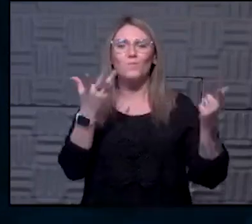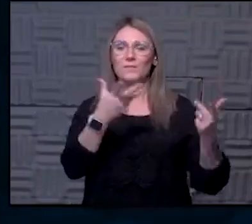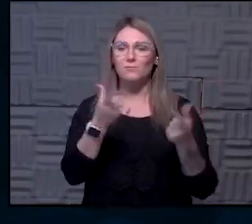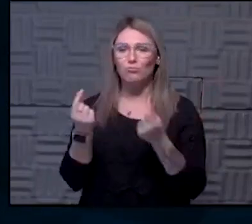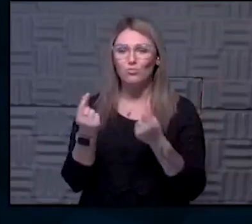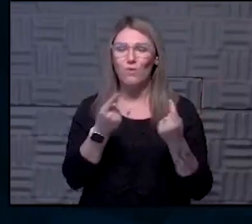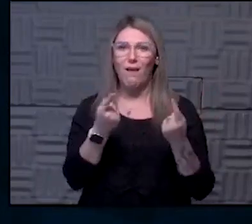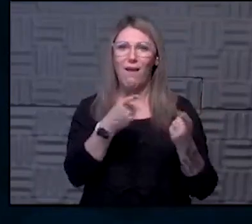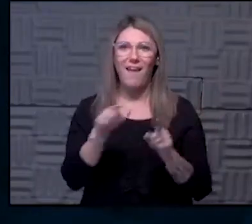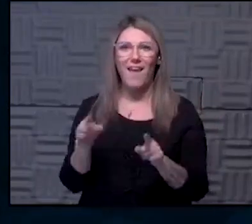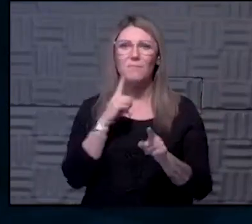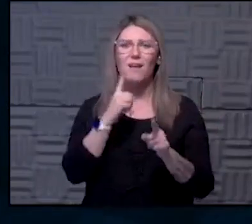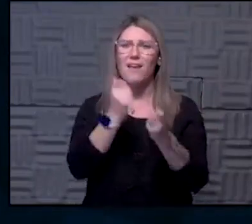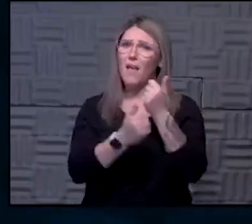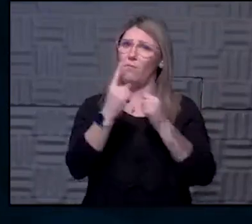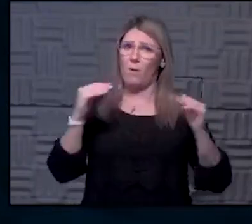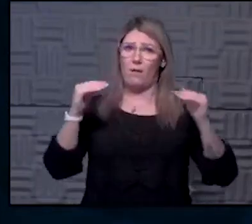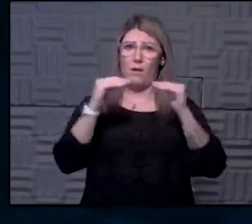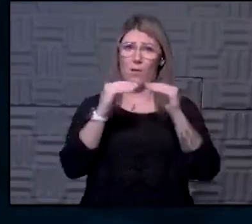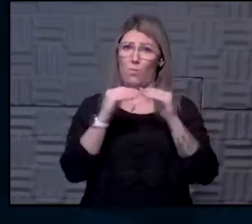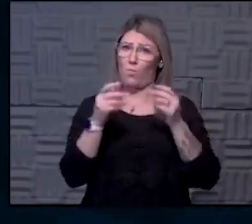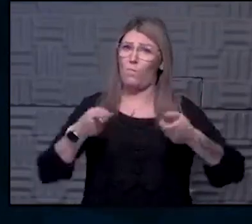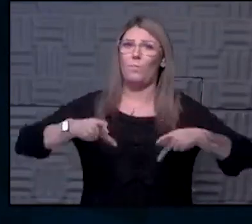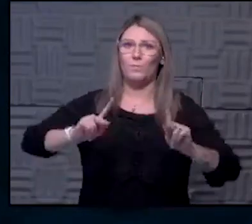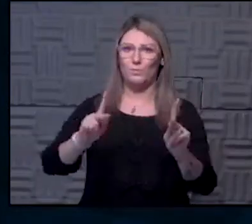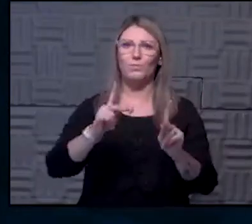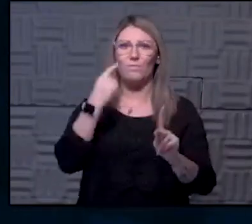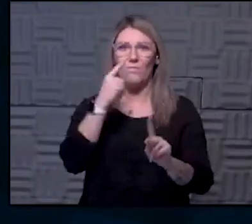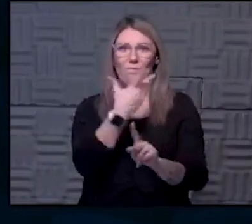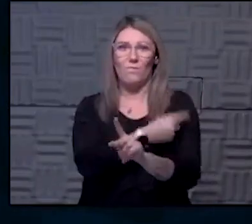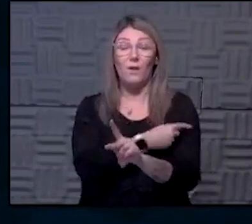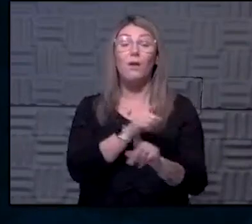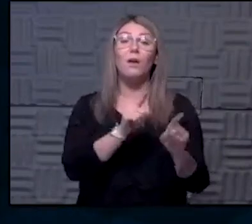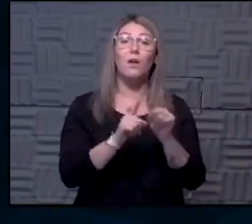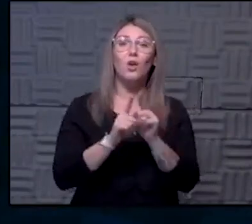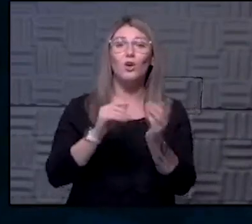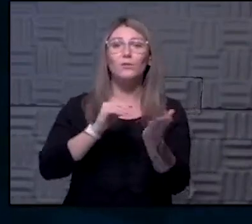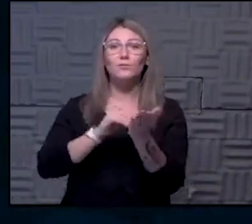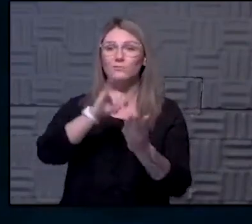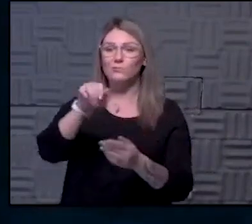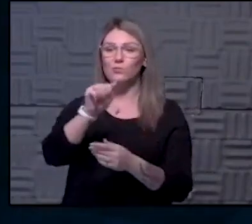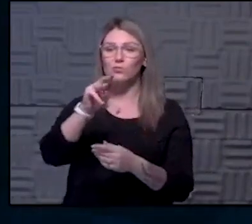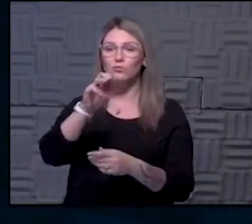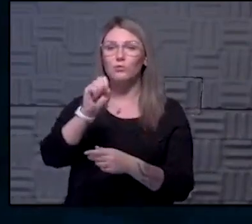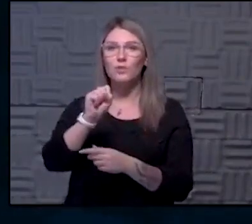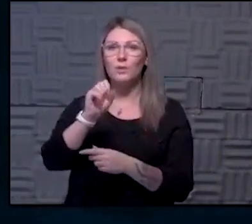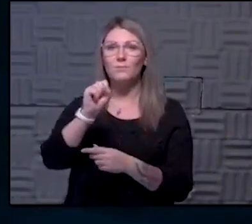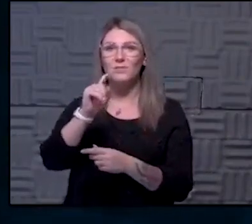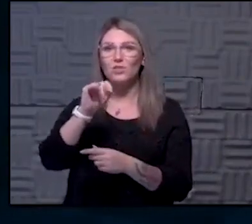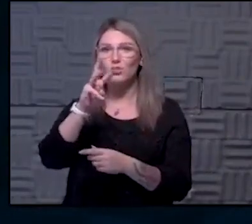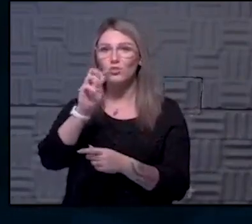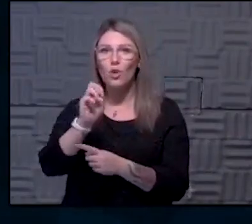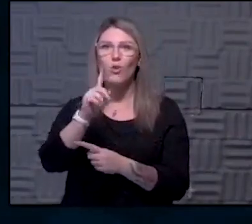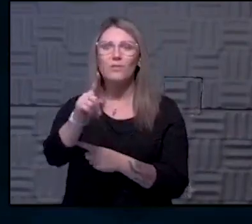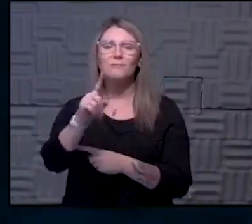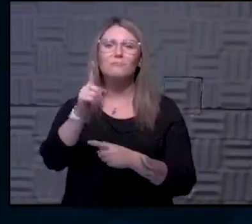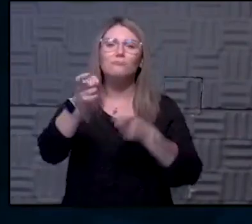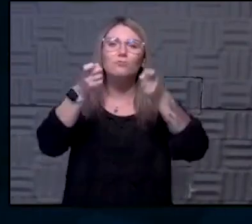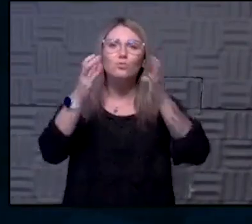everybody to have their equal chance at that vaccine. But then we also have Dr. James Stowe, who is the Director of Aging and